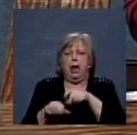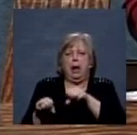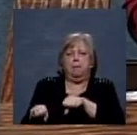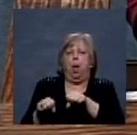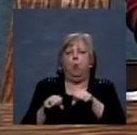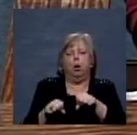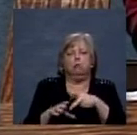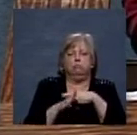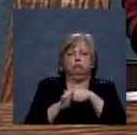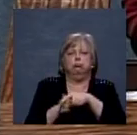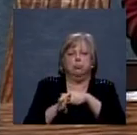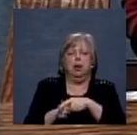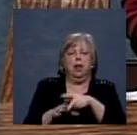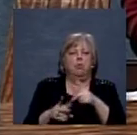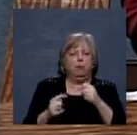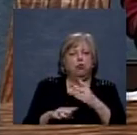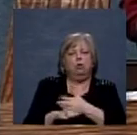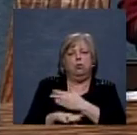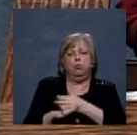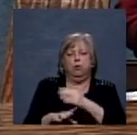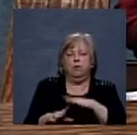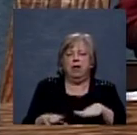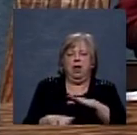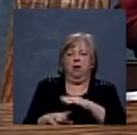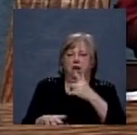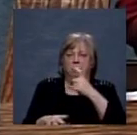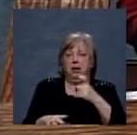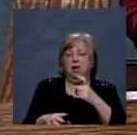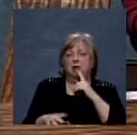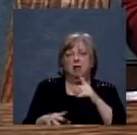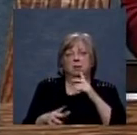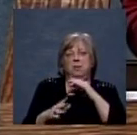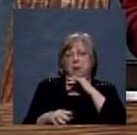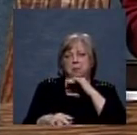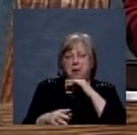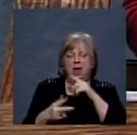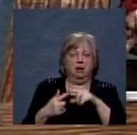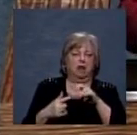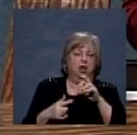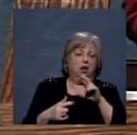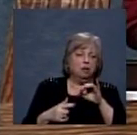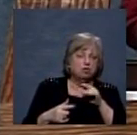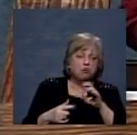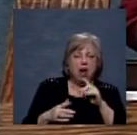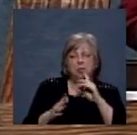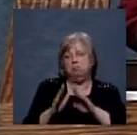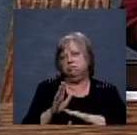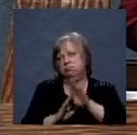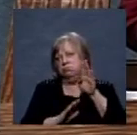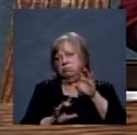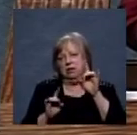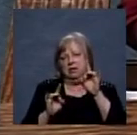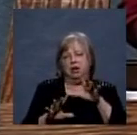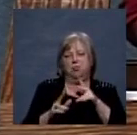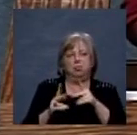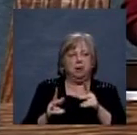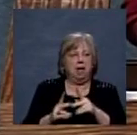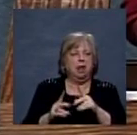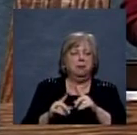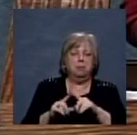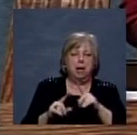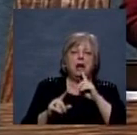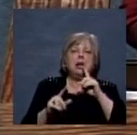because it's a mess. And it has been a mess. Crime has been through the roof, and it's just a terrible place. But